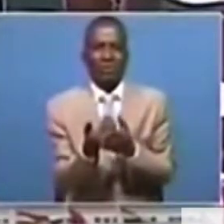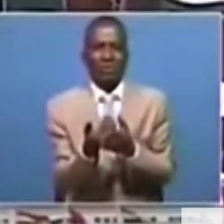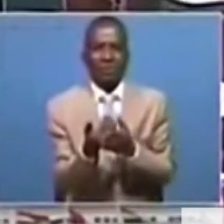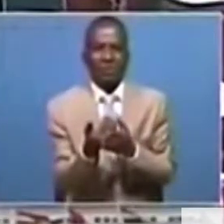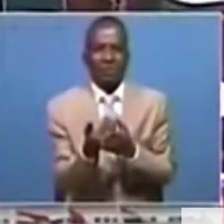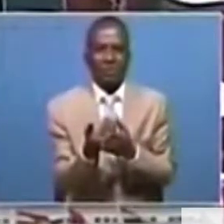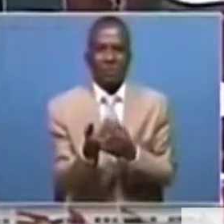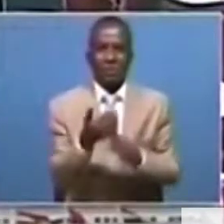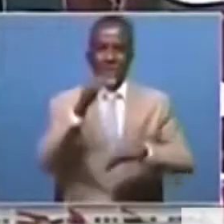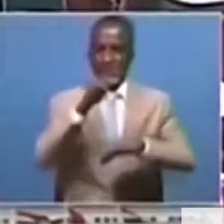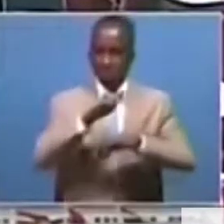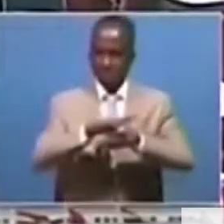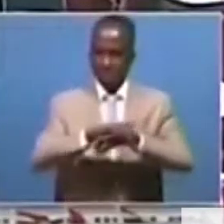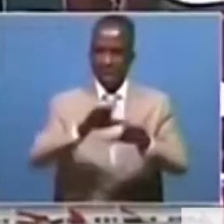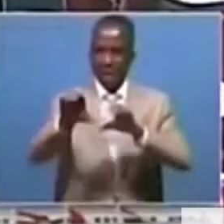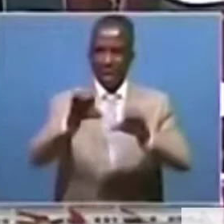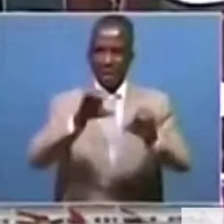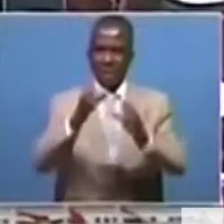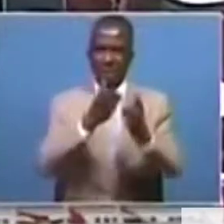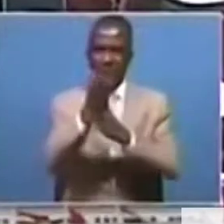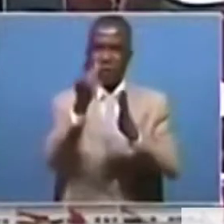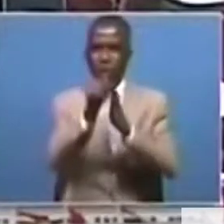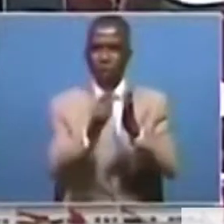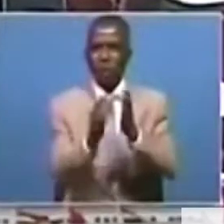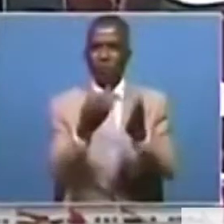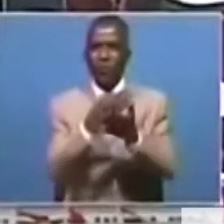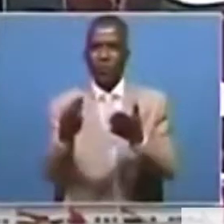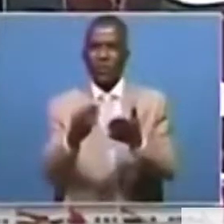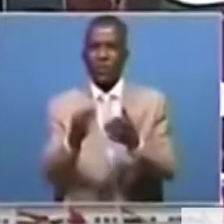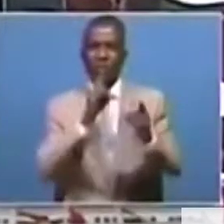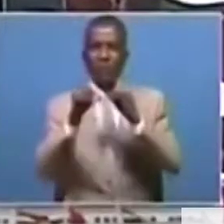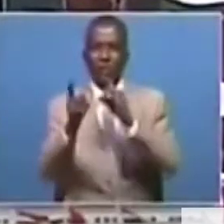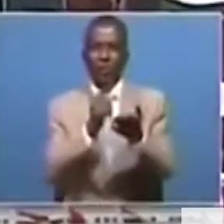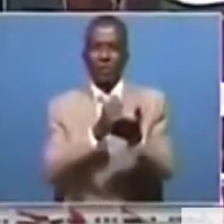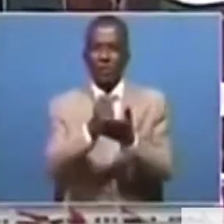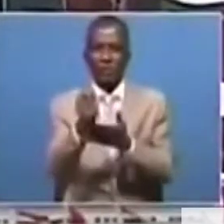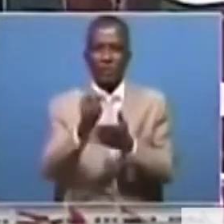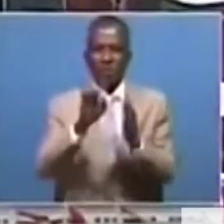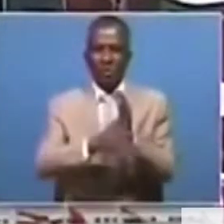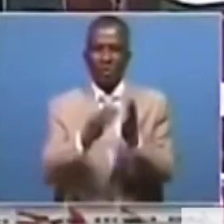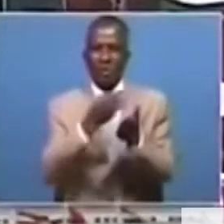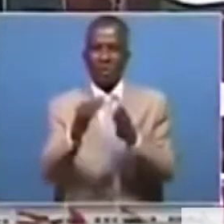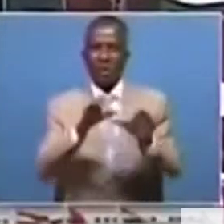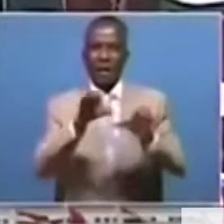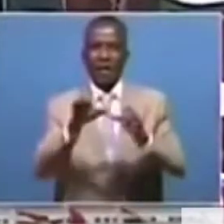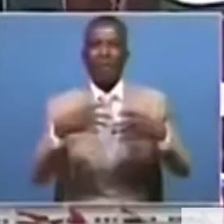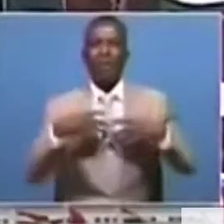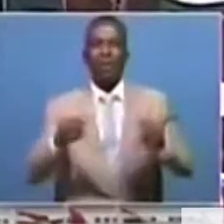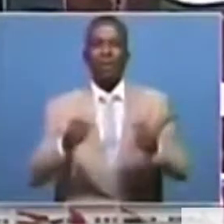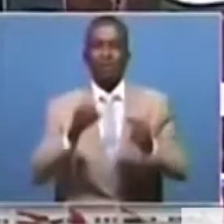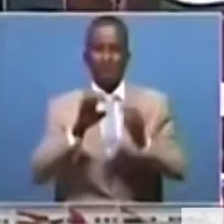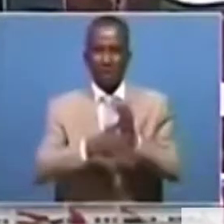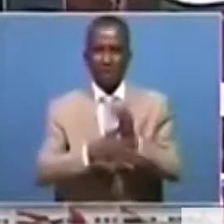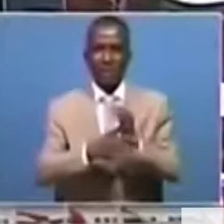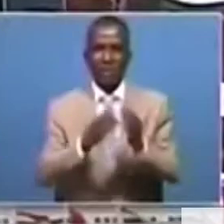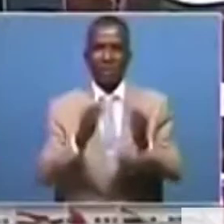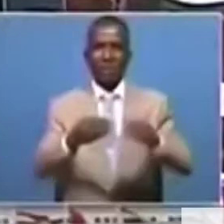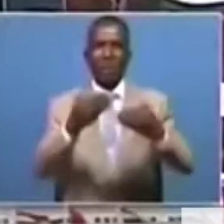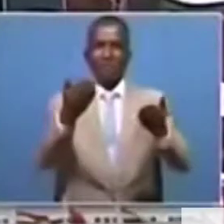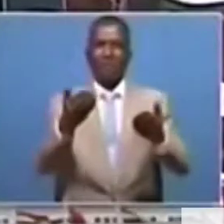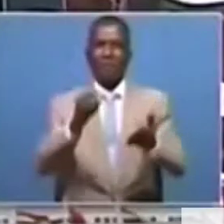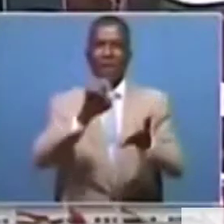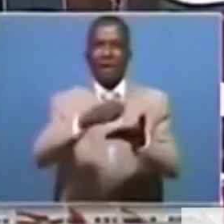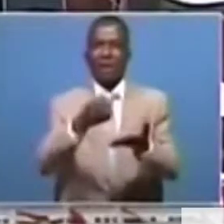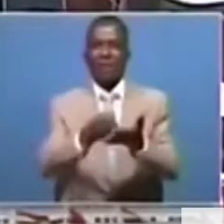particularly a litigant acting through counsel and who fails at the trial to marshal his facts carefully or fails to conduct his case properly by presenting